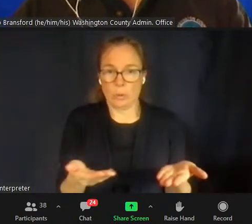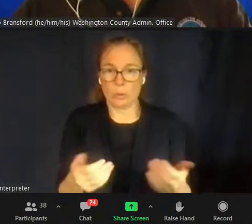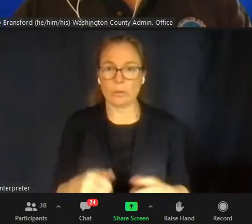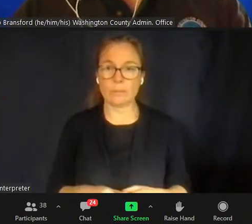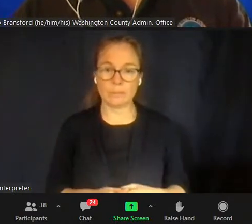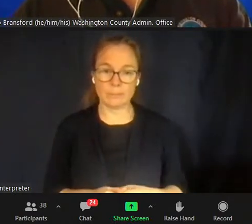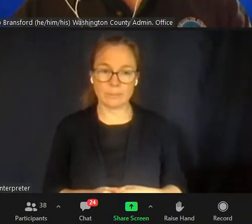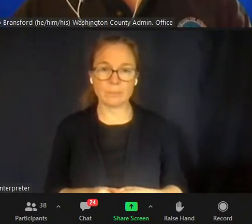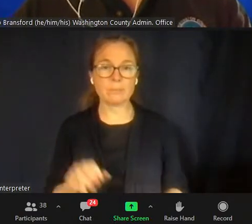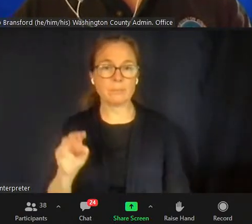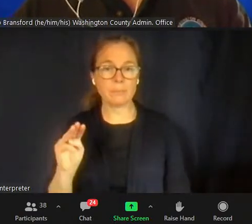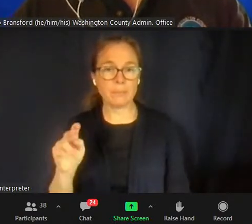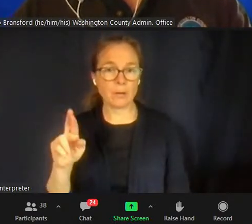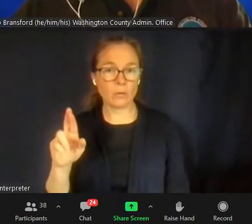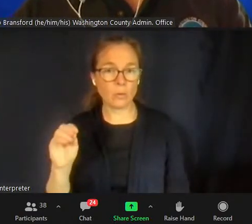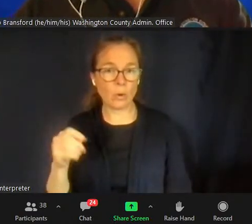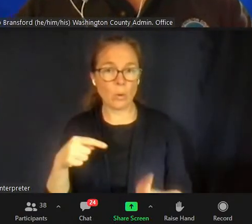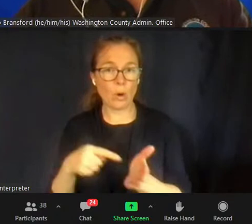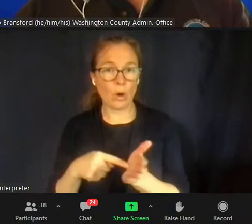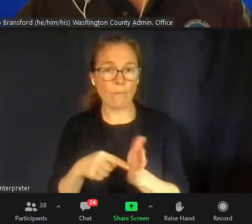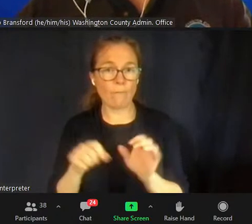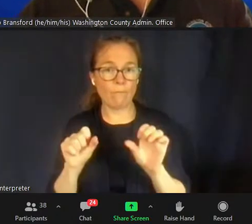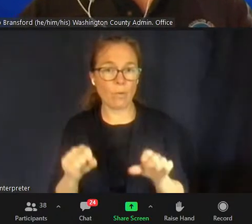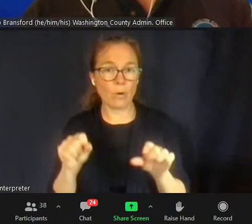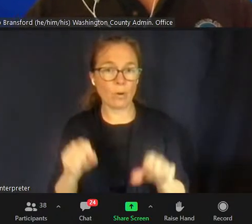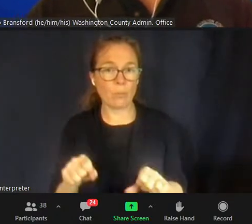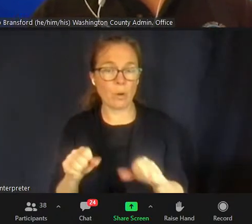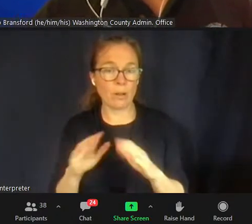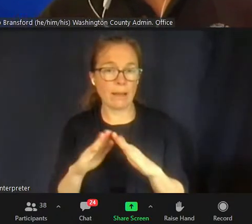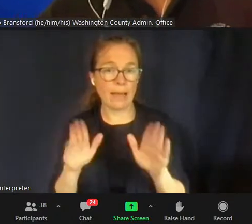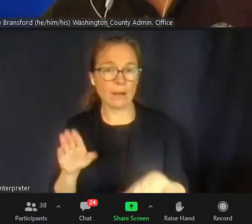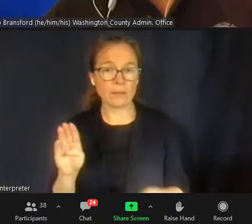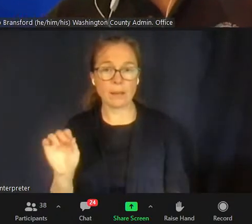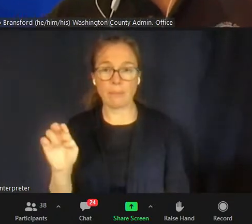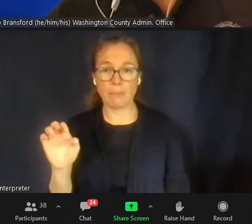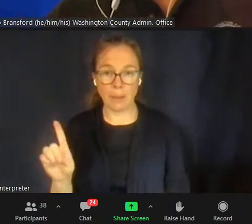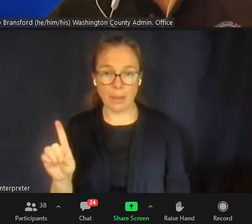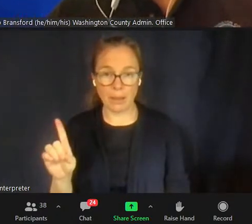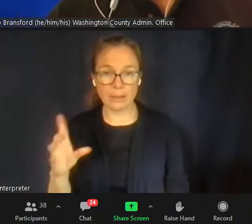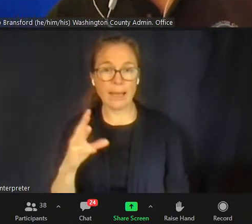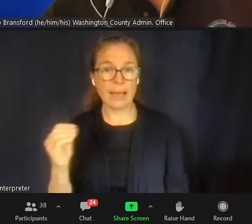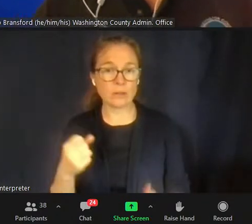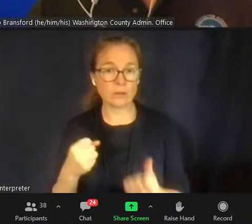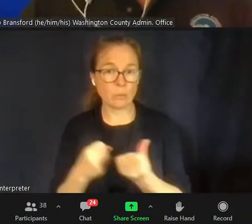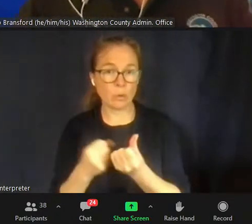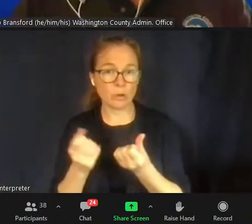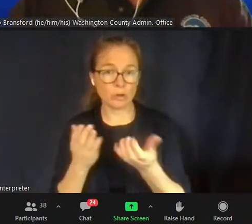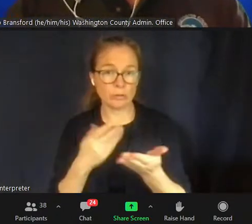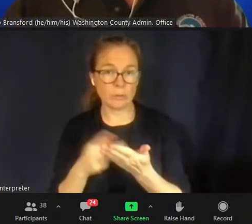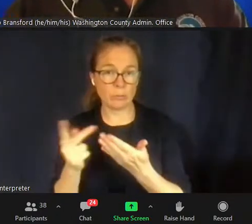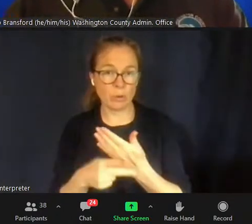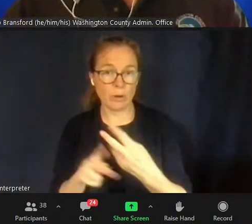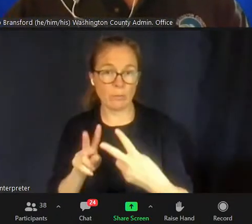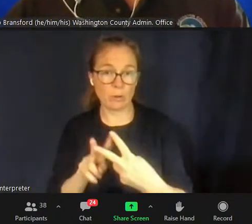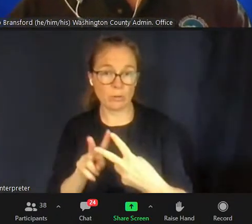the Metro Affordable Housing Bond programs and the Support Services Program. So